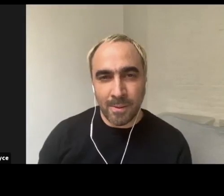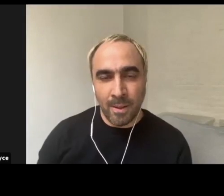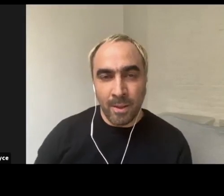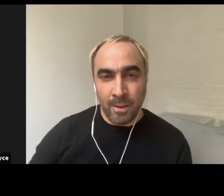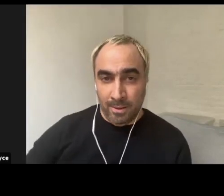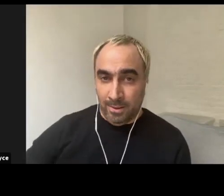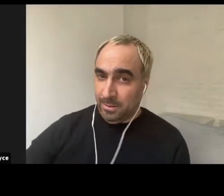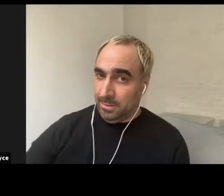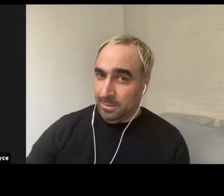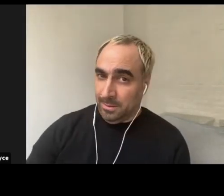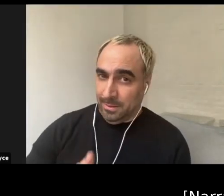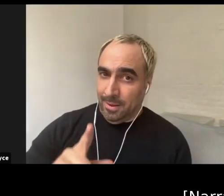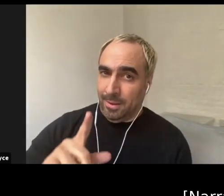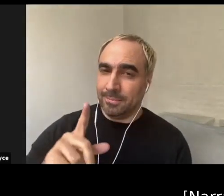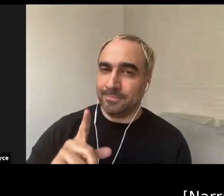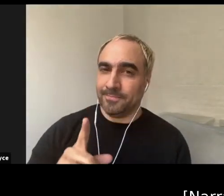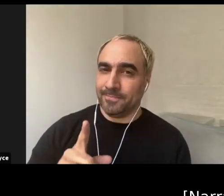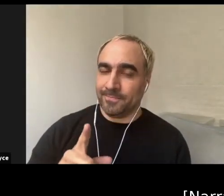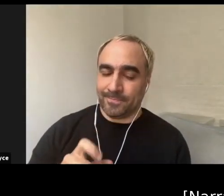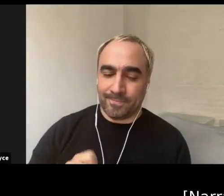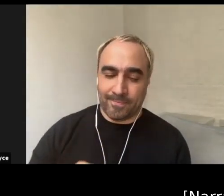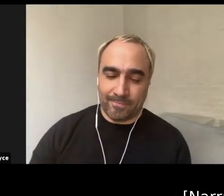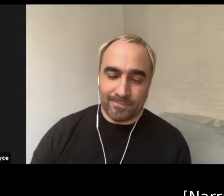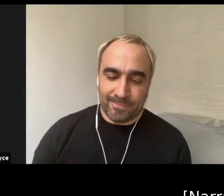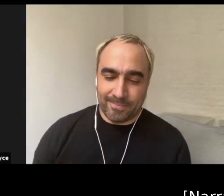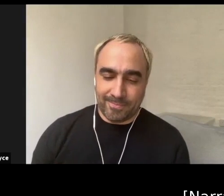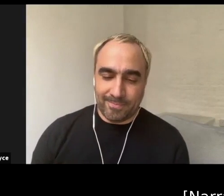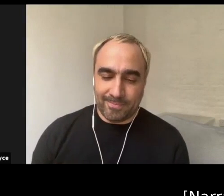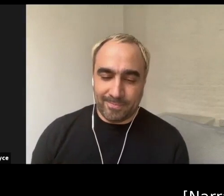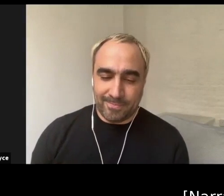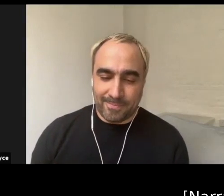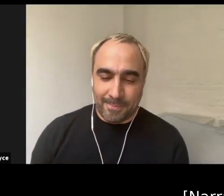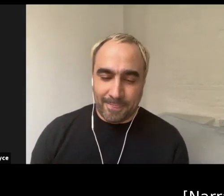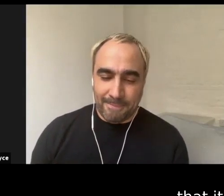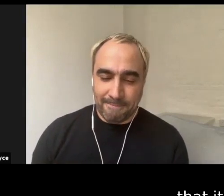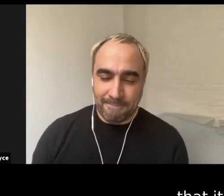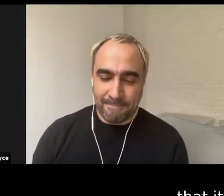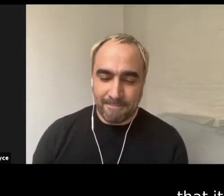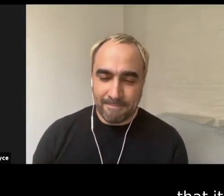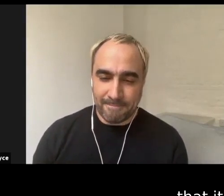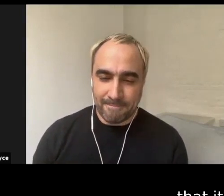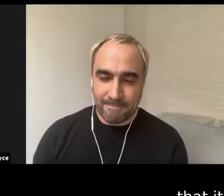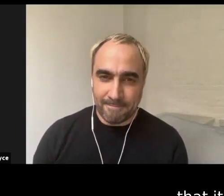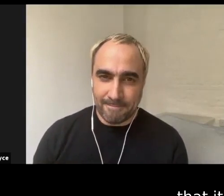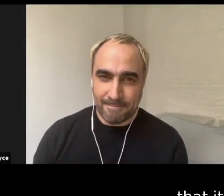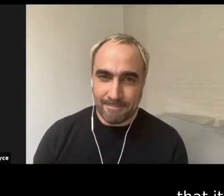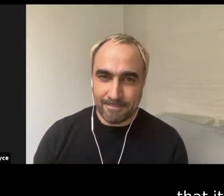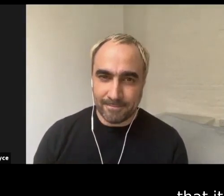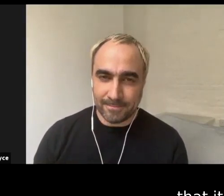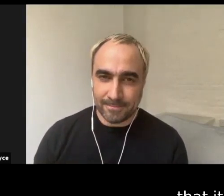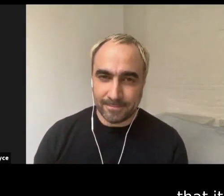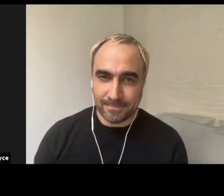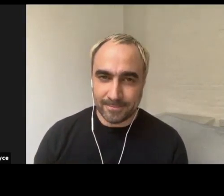Go. And we finally see what Bryce saw last night. that it was Trace holding the